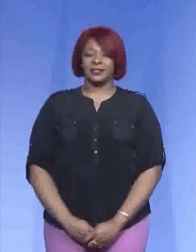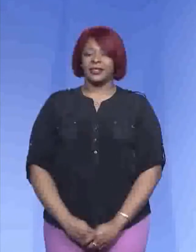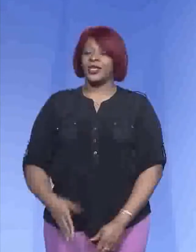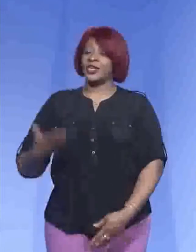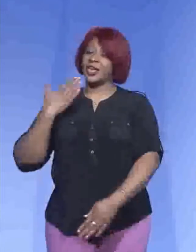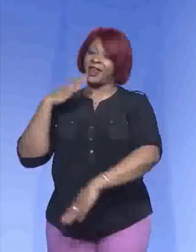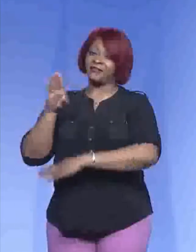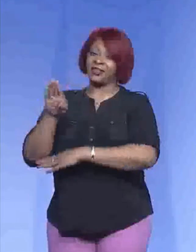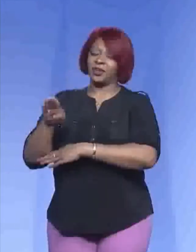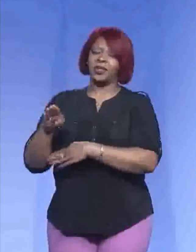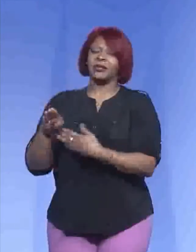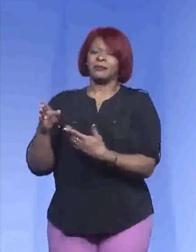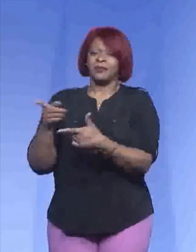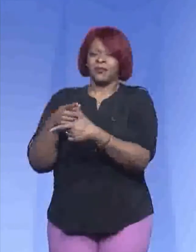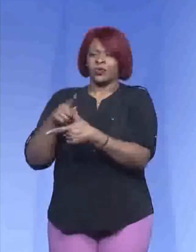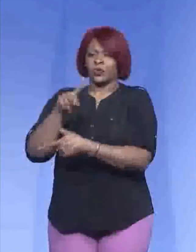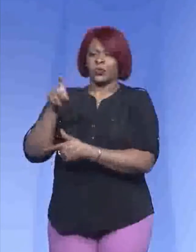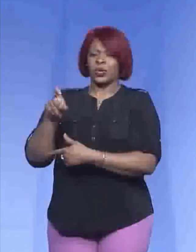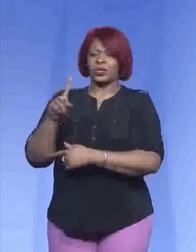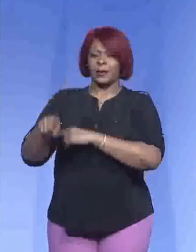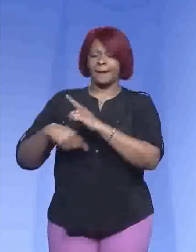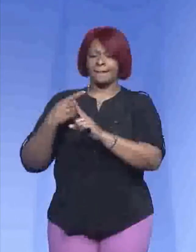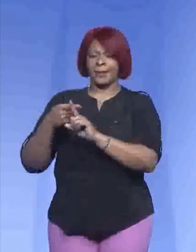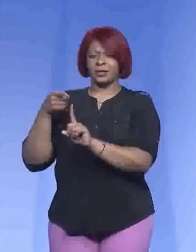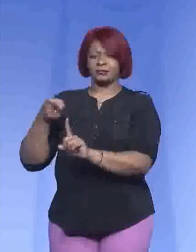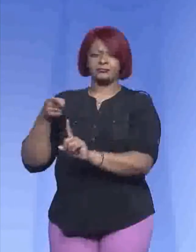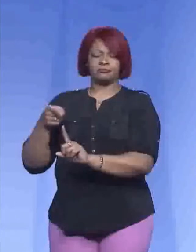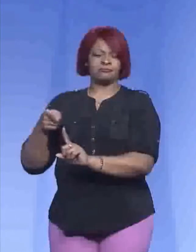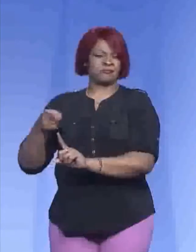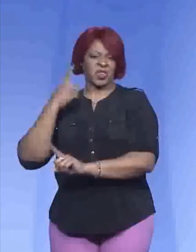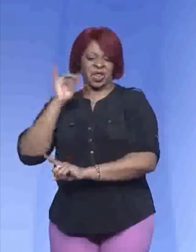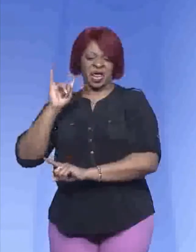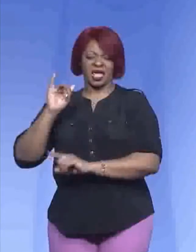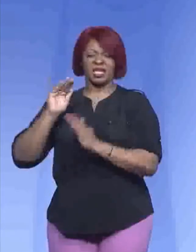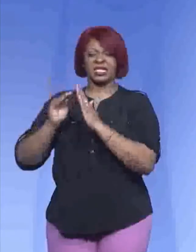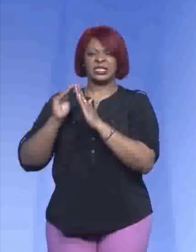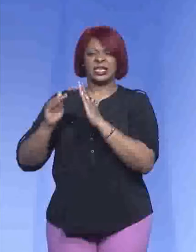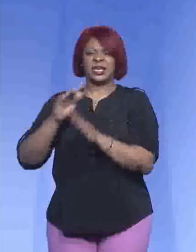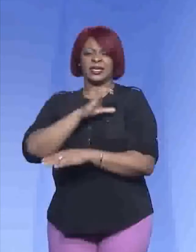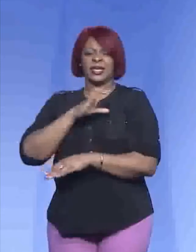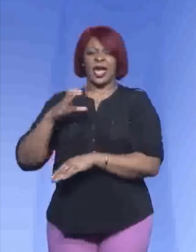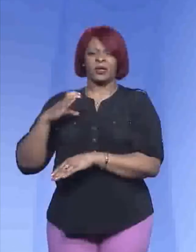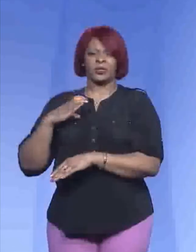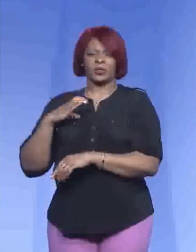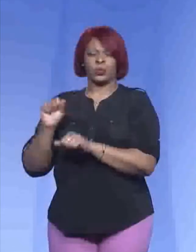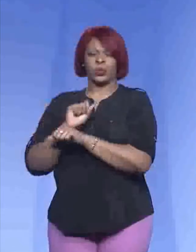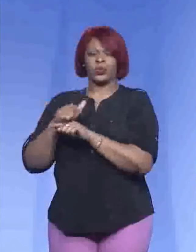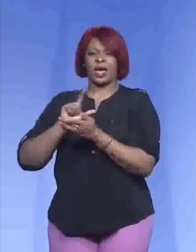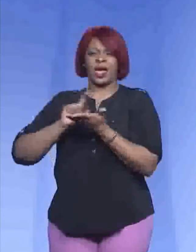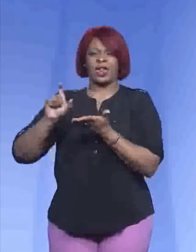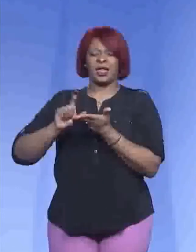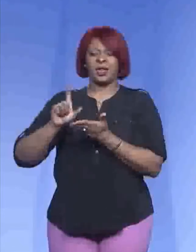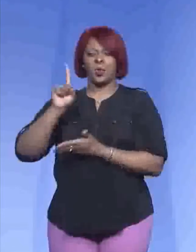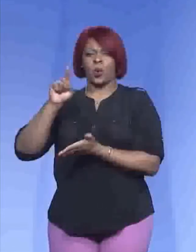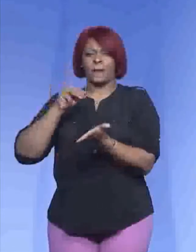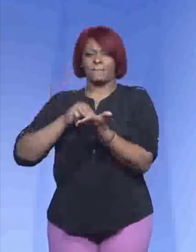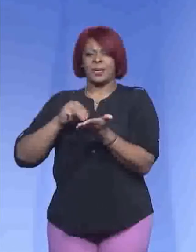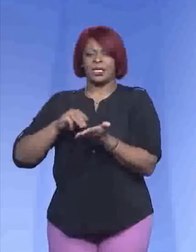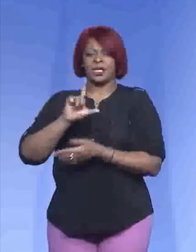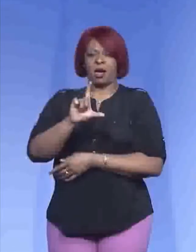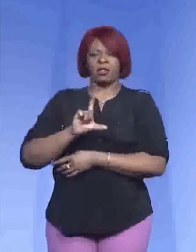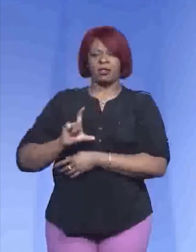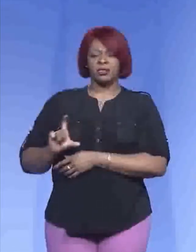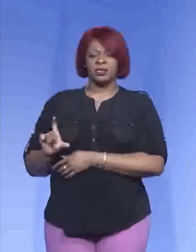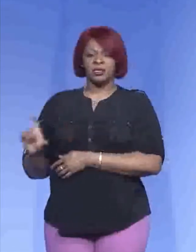Good afternoon. My first question is about, it looks like the city council working to allocate about $1 million